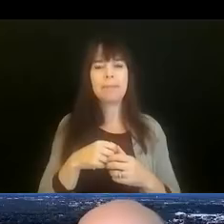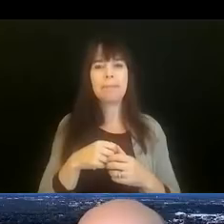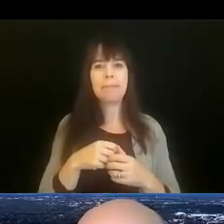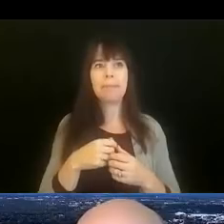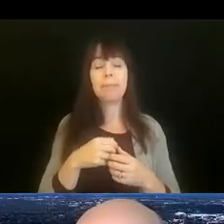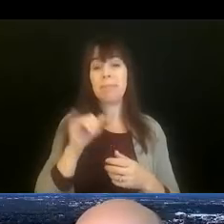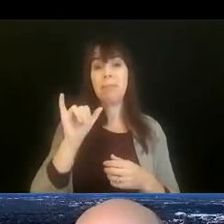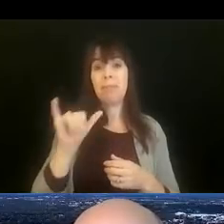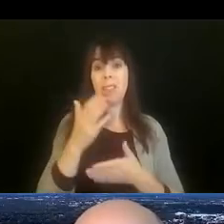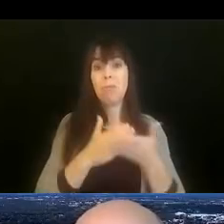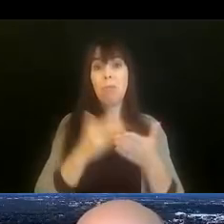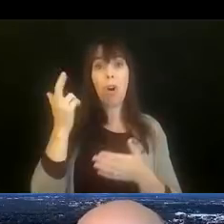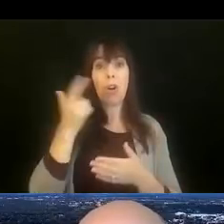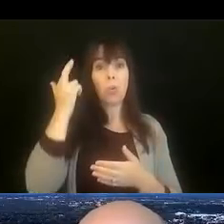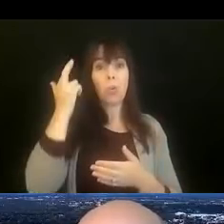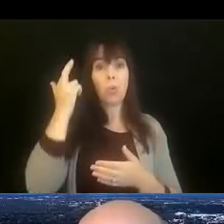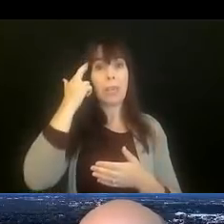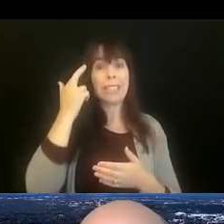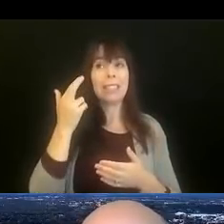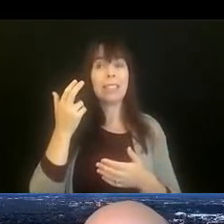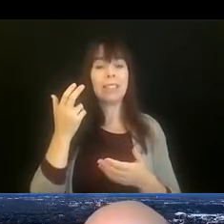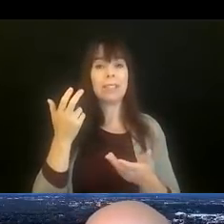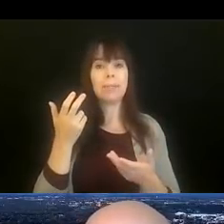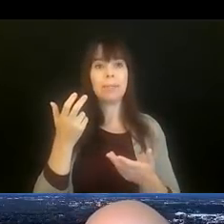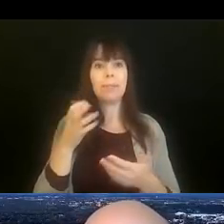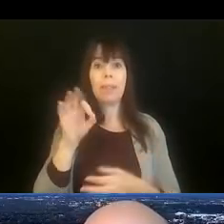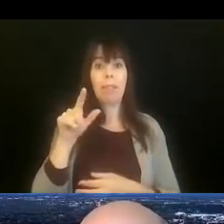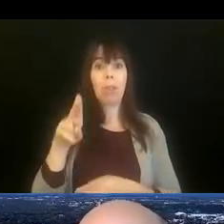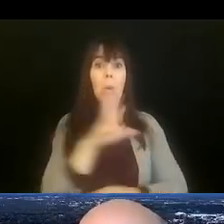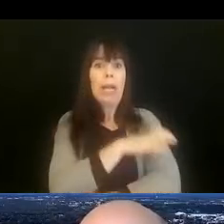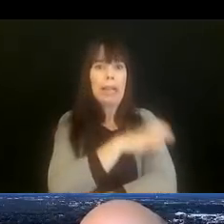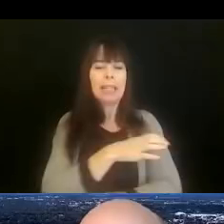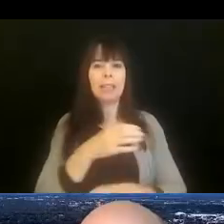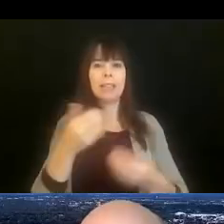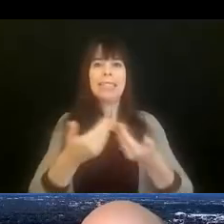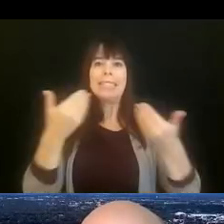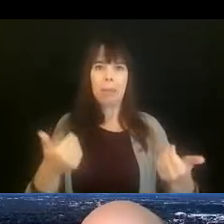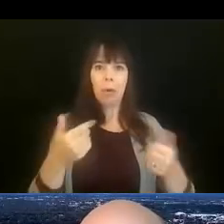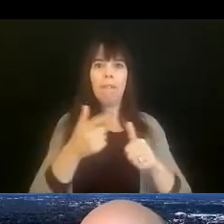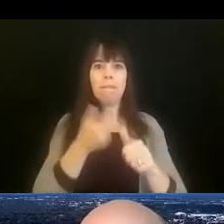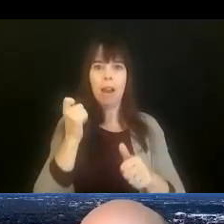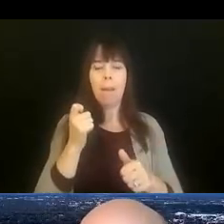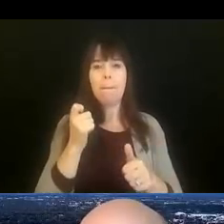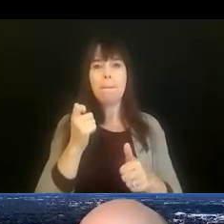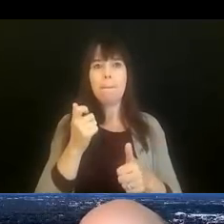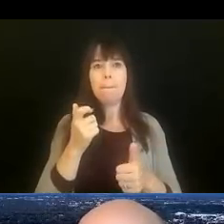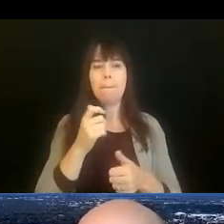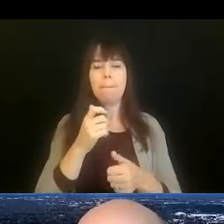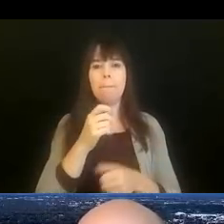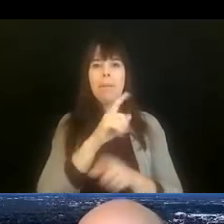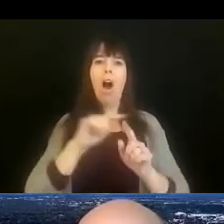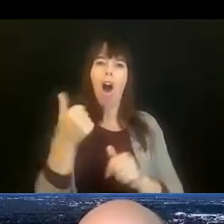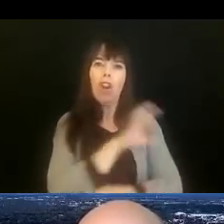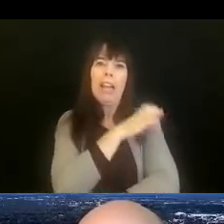that's part of the reason that the flu clinics have been separated out from the clinics and